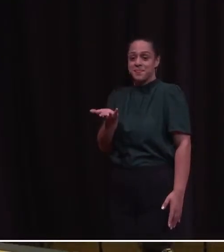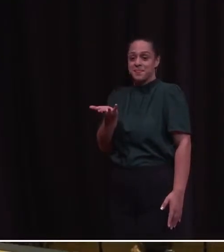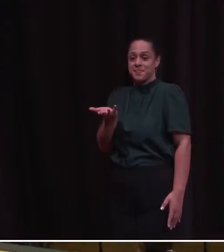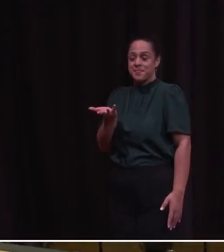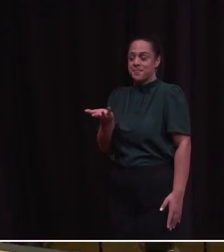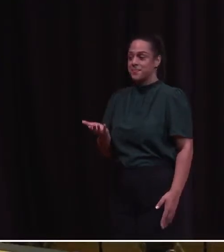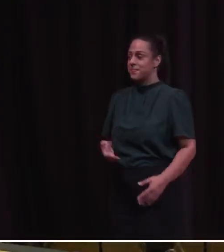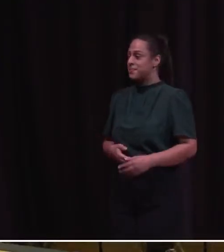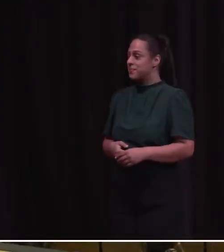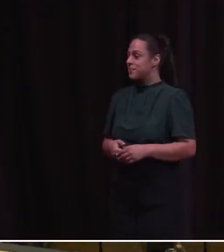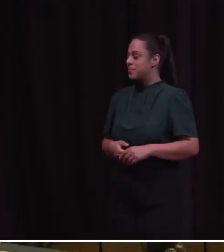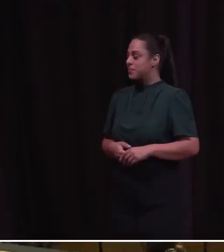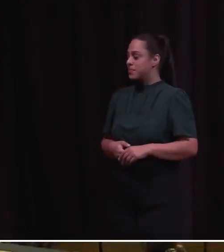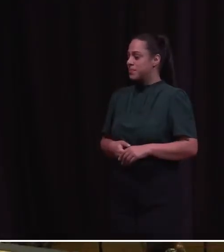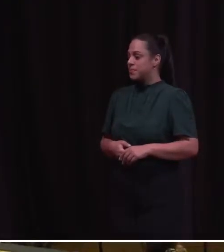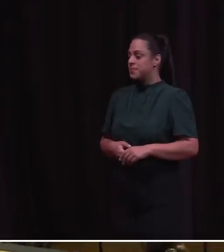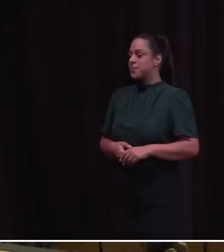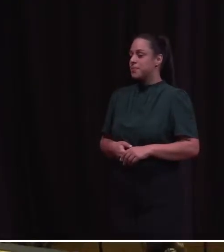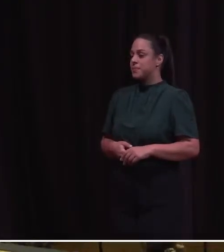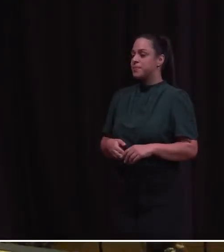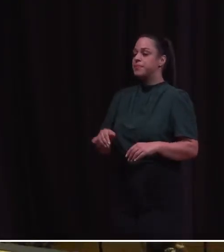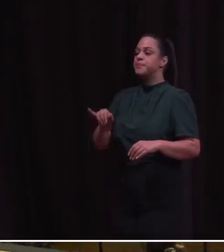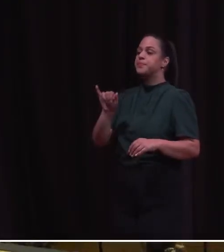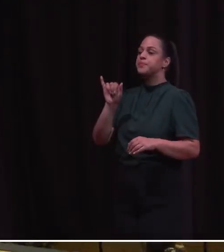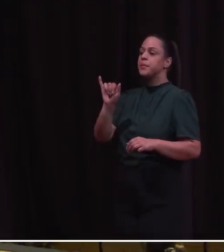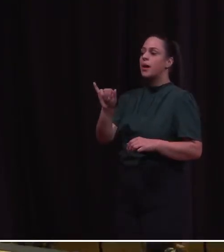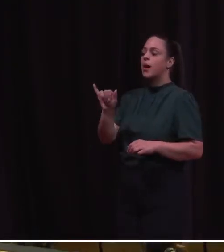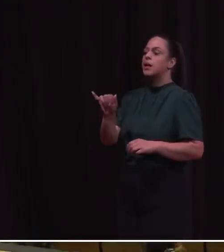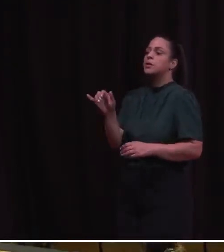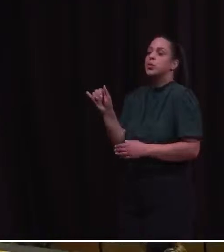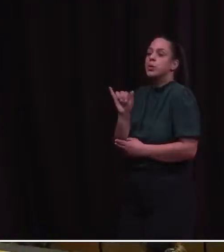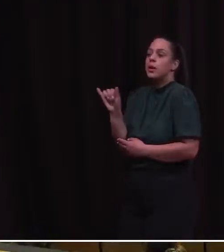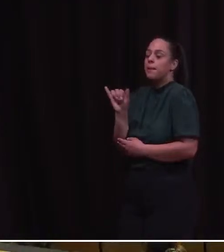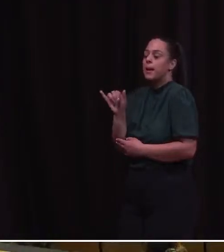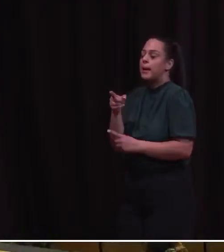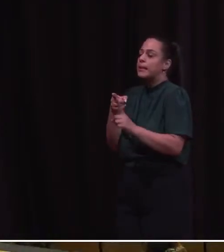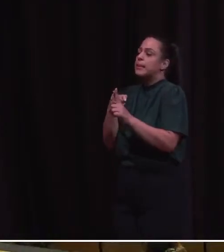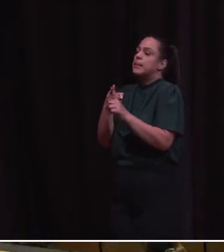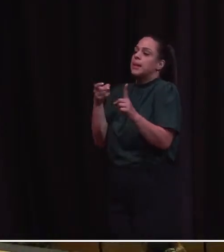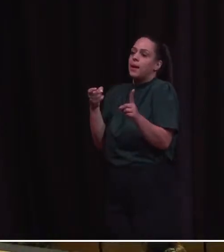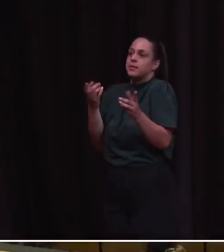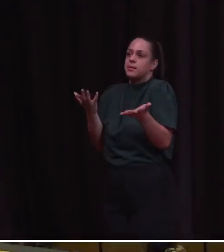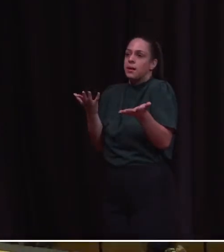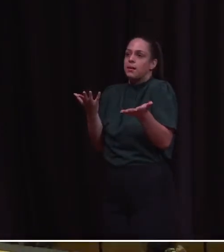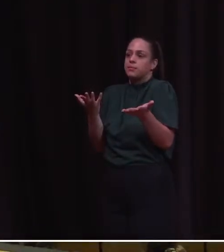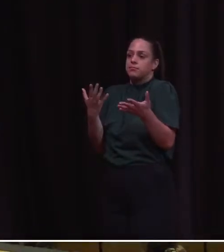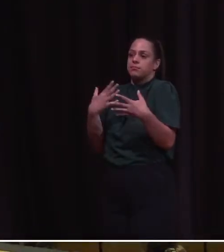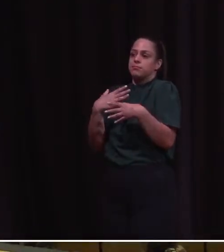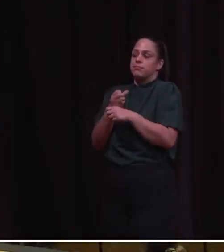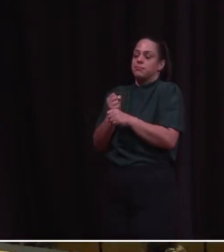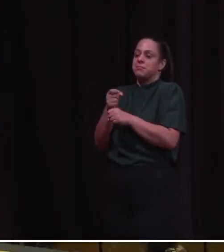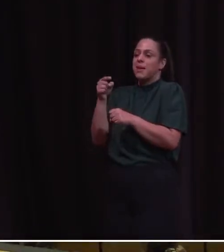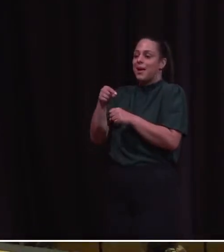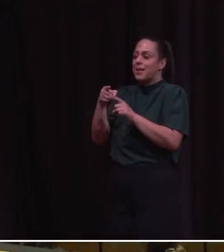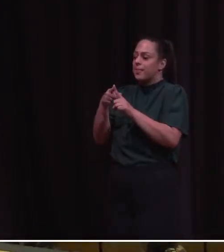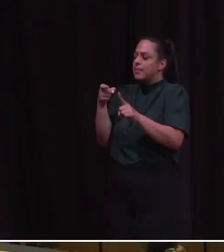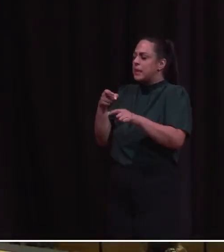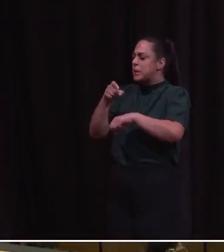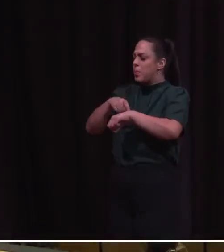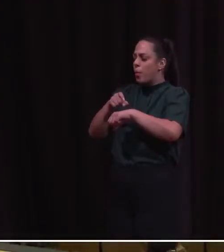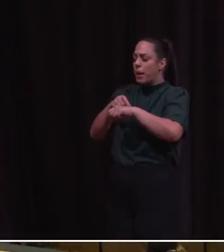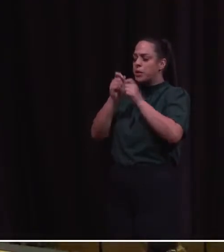And this is despite the fact that that morning when they woke up, right, they may